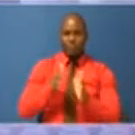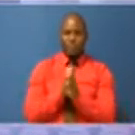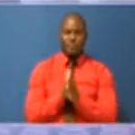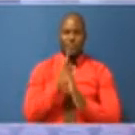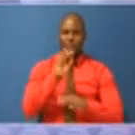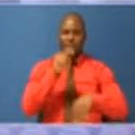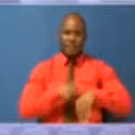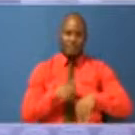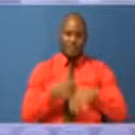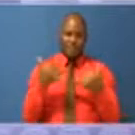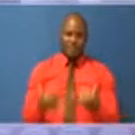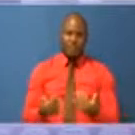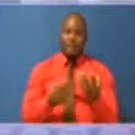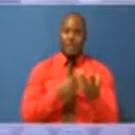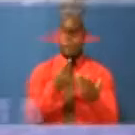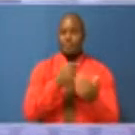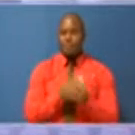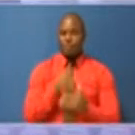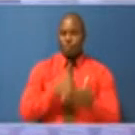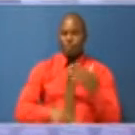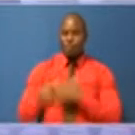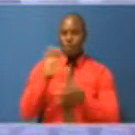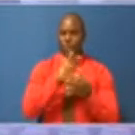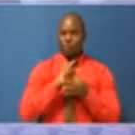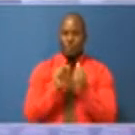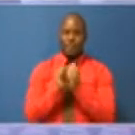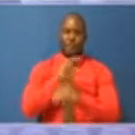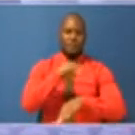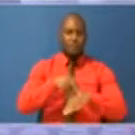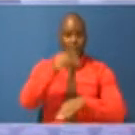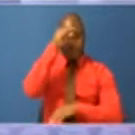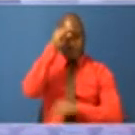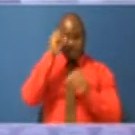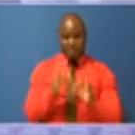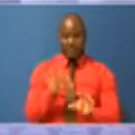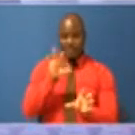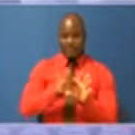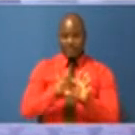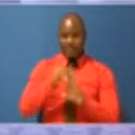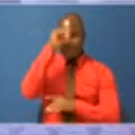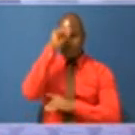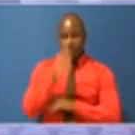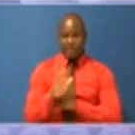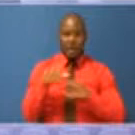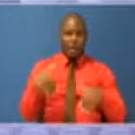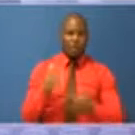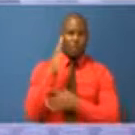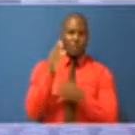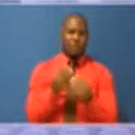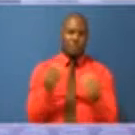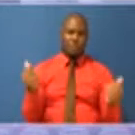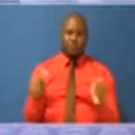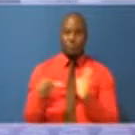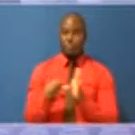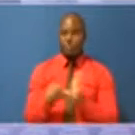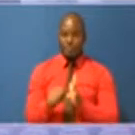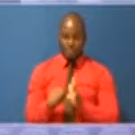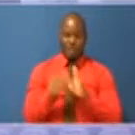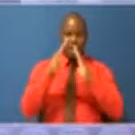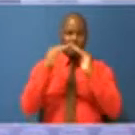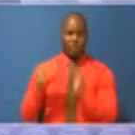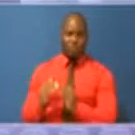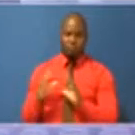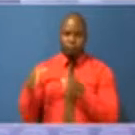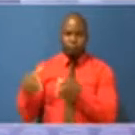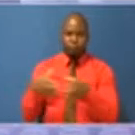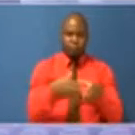three times the current number what's your cooperation with the national government if elected governor and how will you address the problem of housing